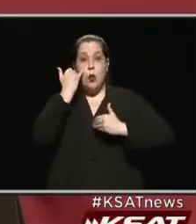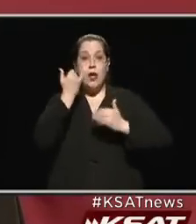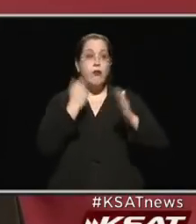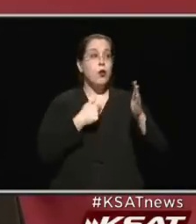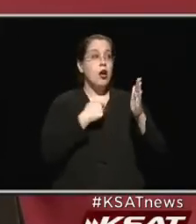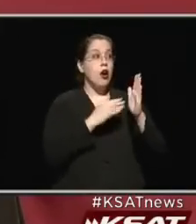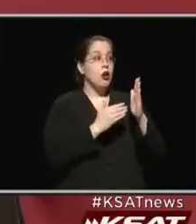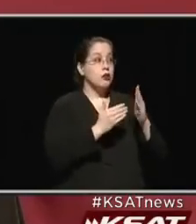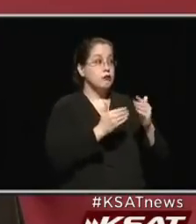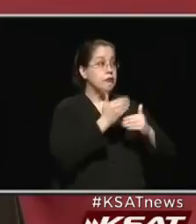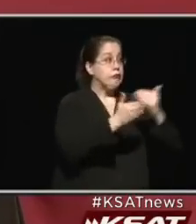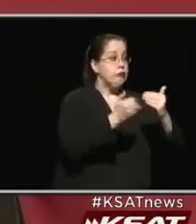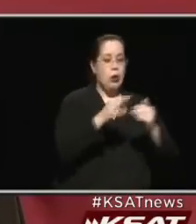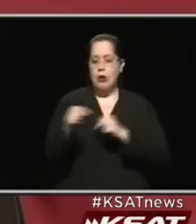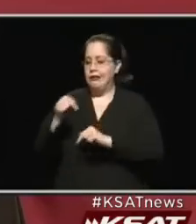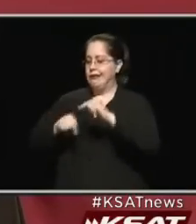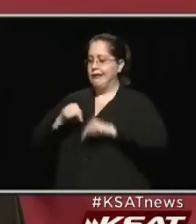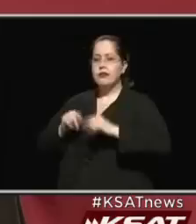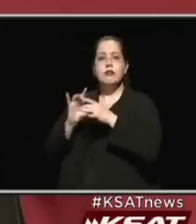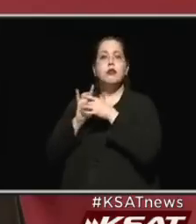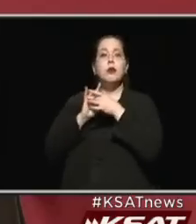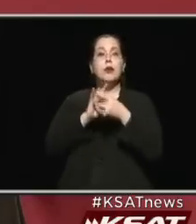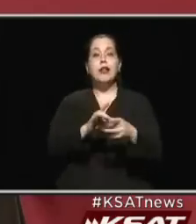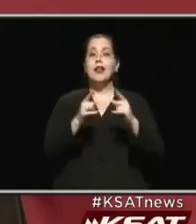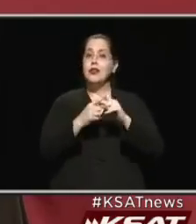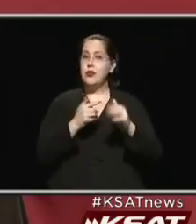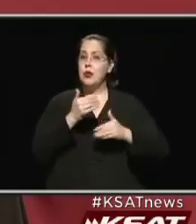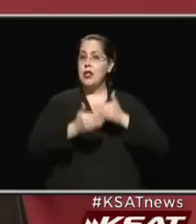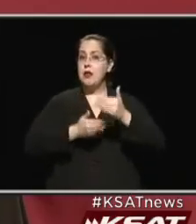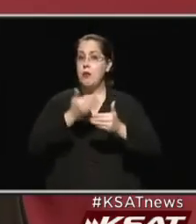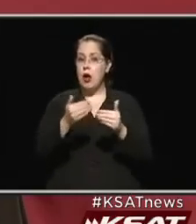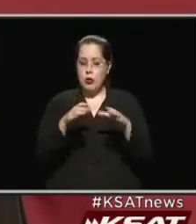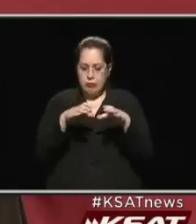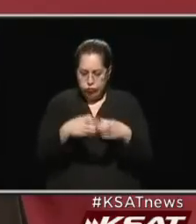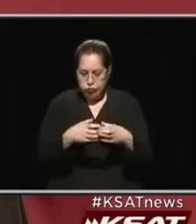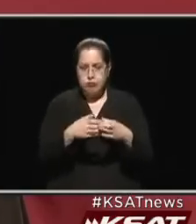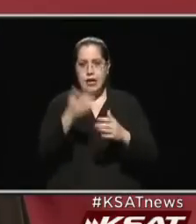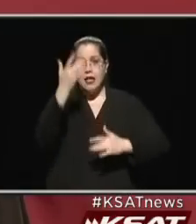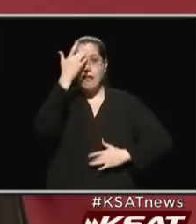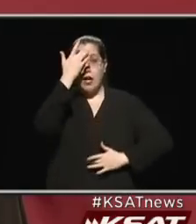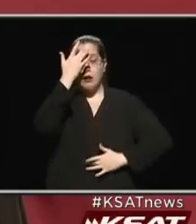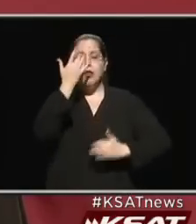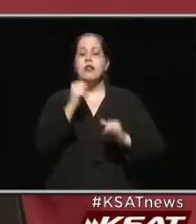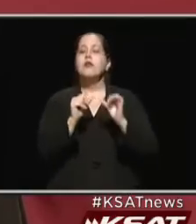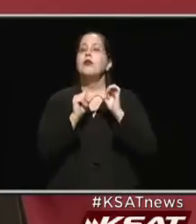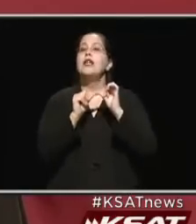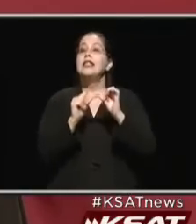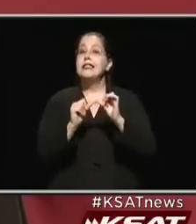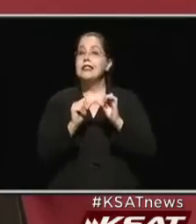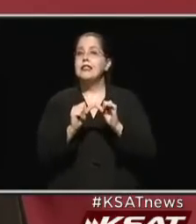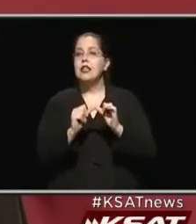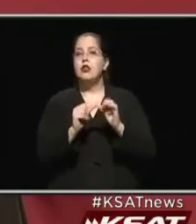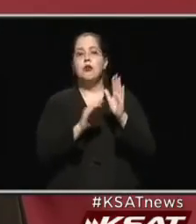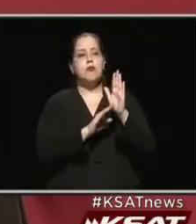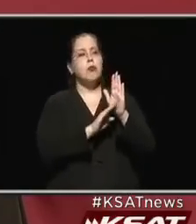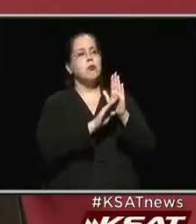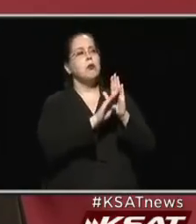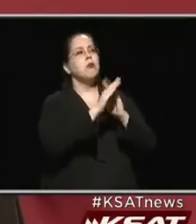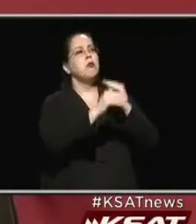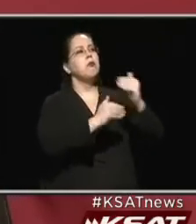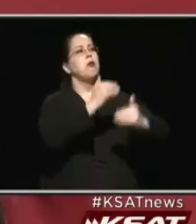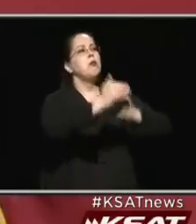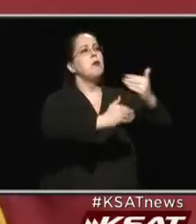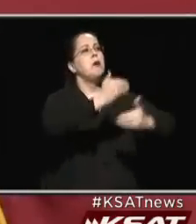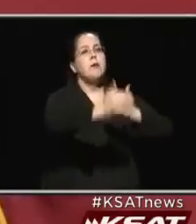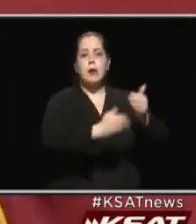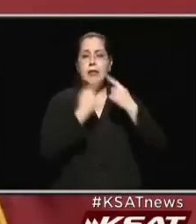or going backwards in terms of the progress of containing this virus. We want to continue to do our steady march forward. So continue to listen